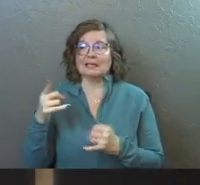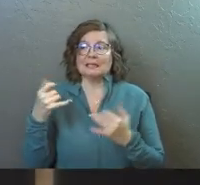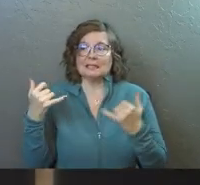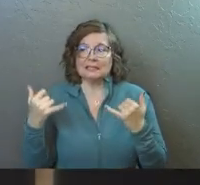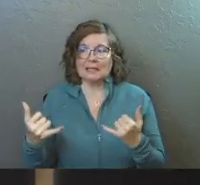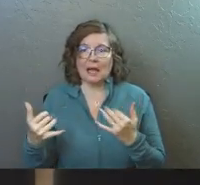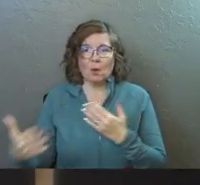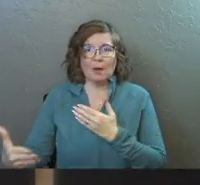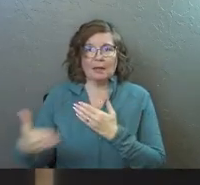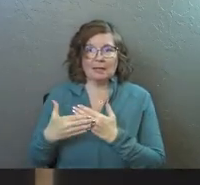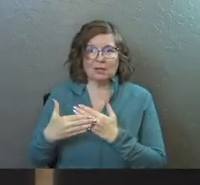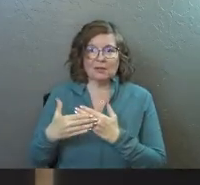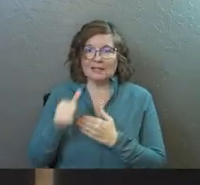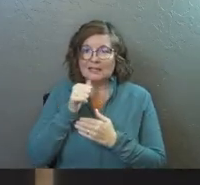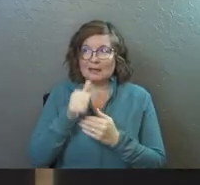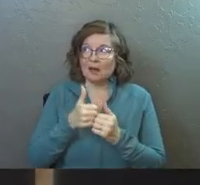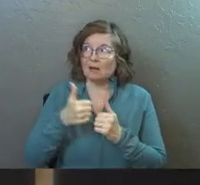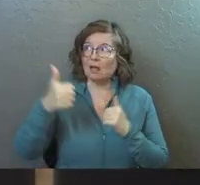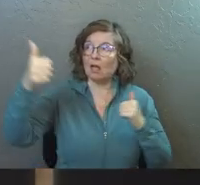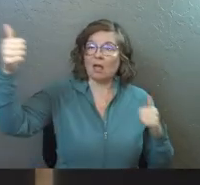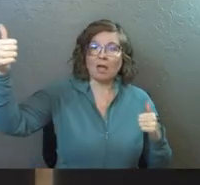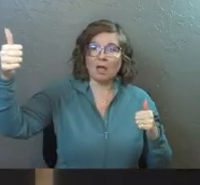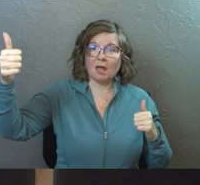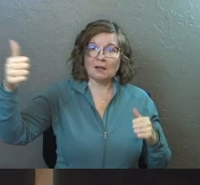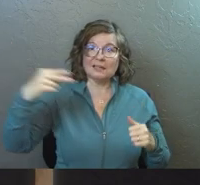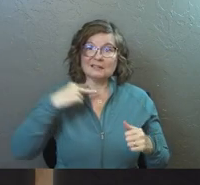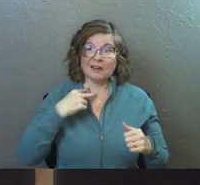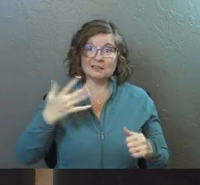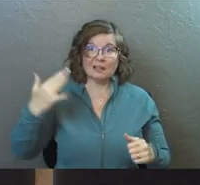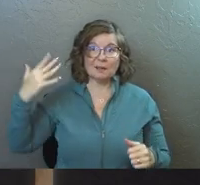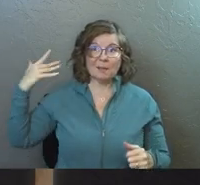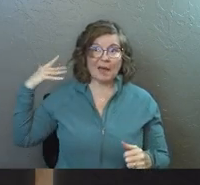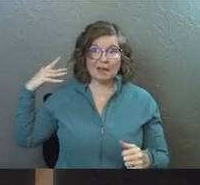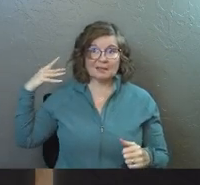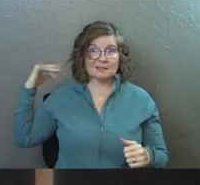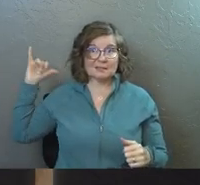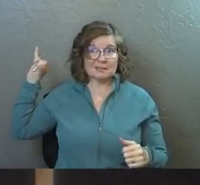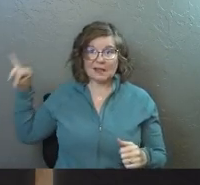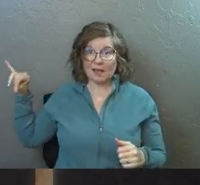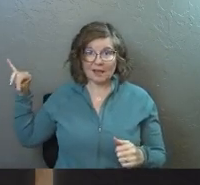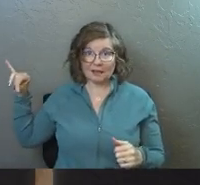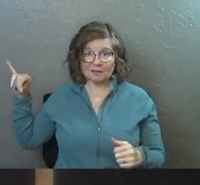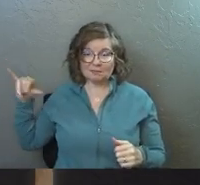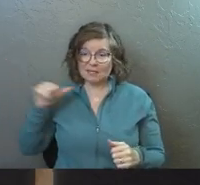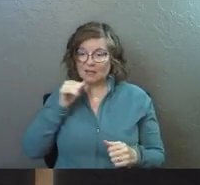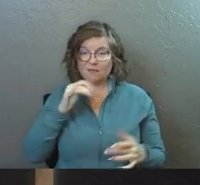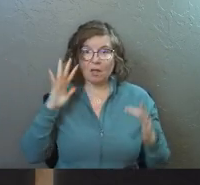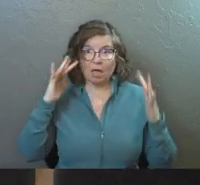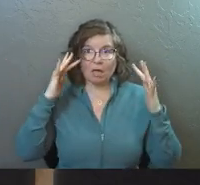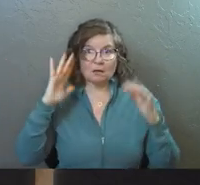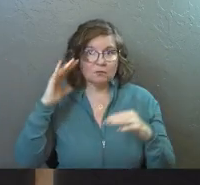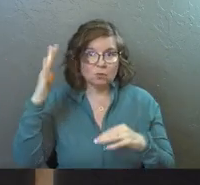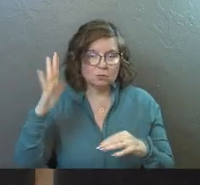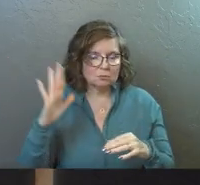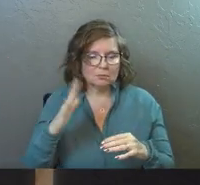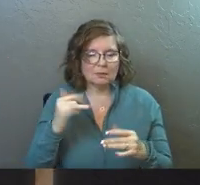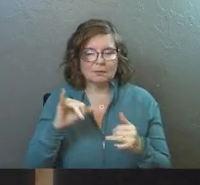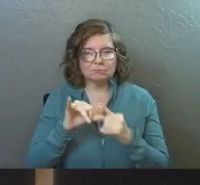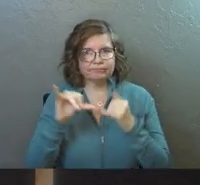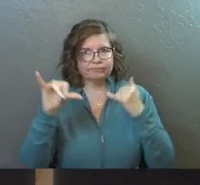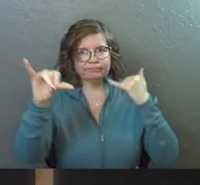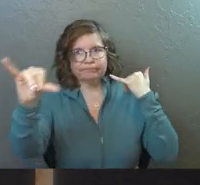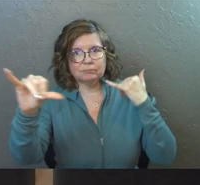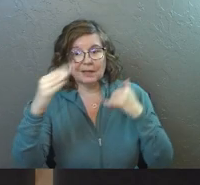near always. He is not stuck in your past, and he's not full of anxiety about your future. God is eternal, and God